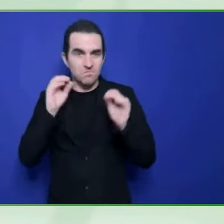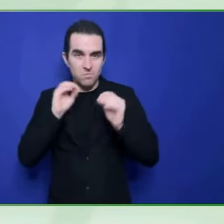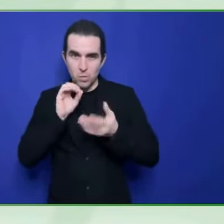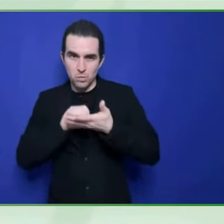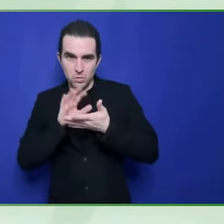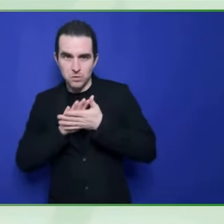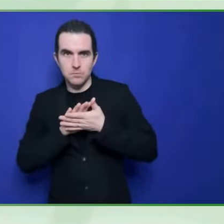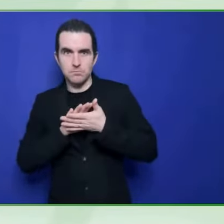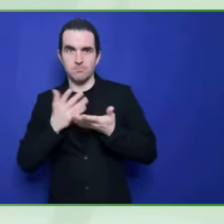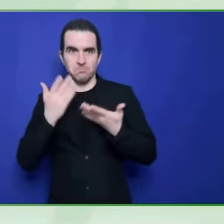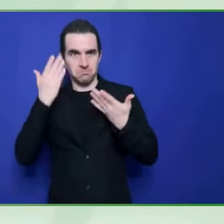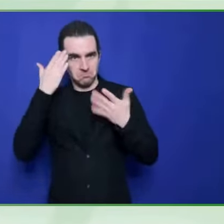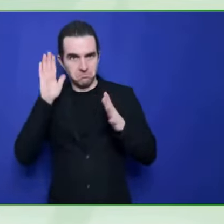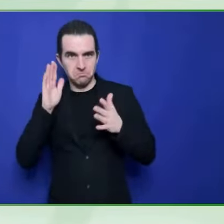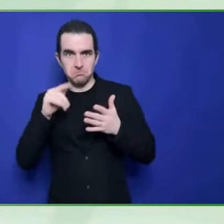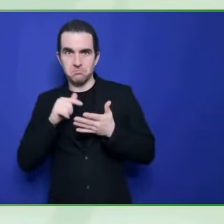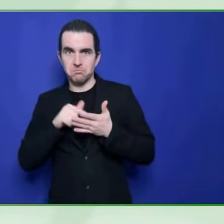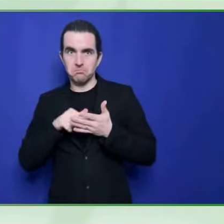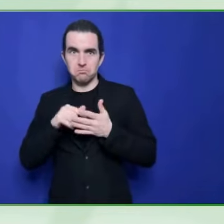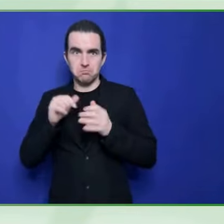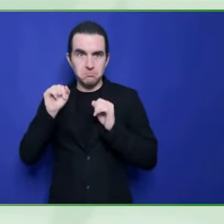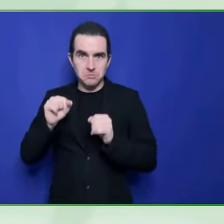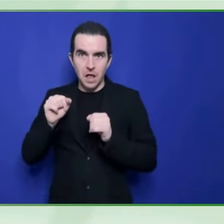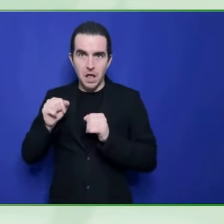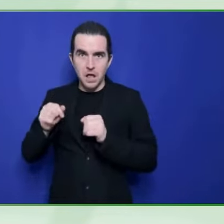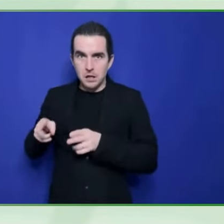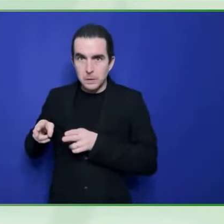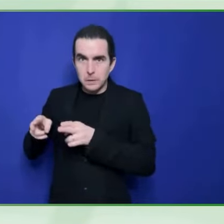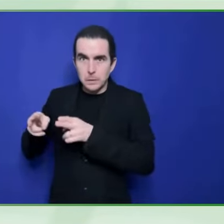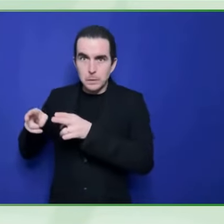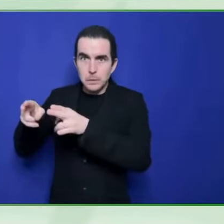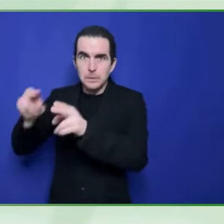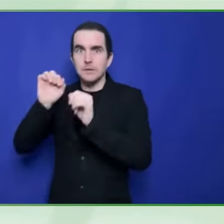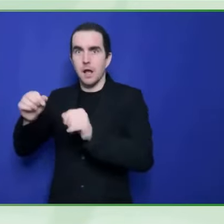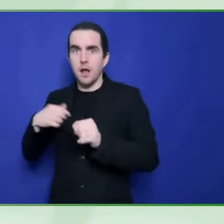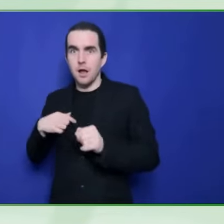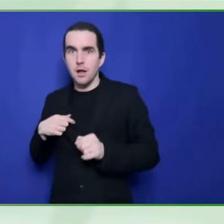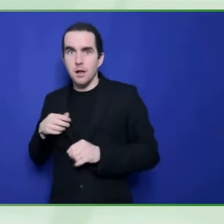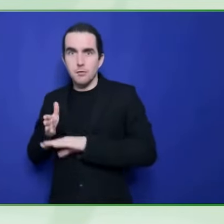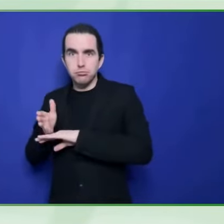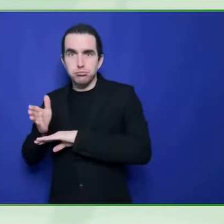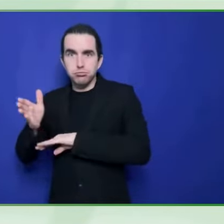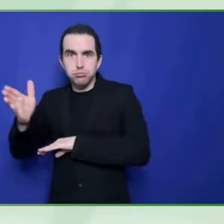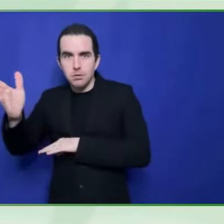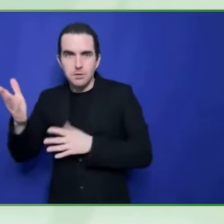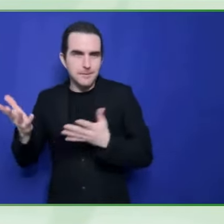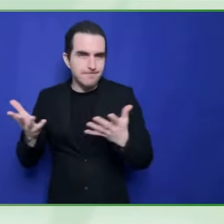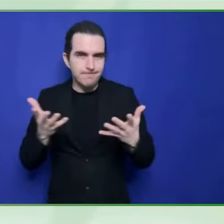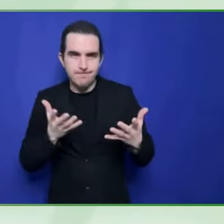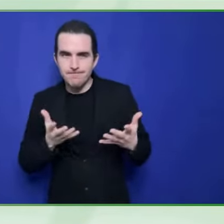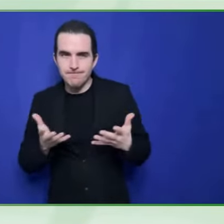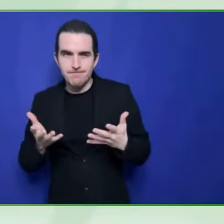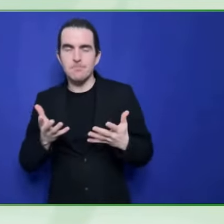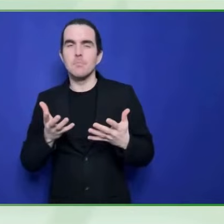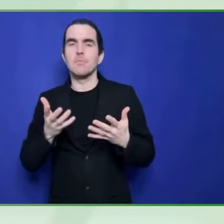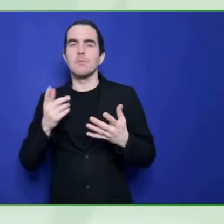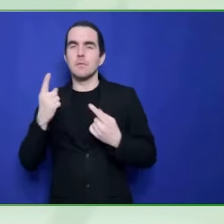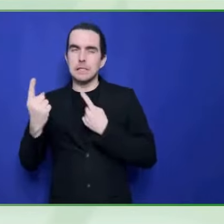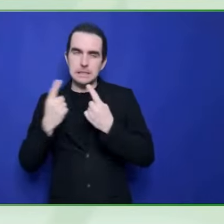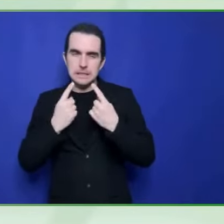homogeneous when it comes to using sidewalks. But we're not. We're very diverse, and that diversity needs to